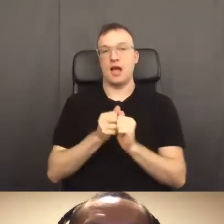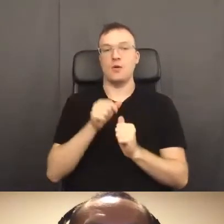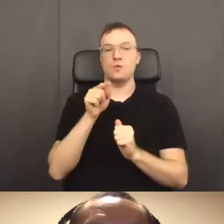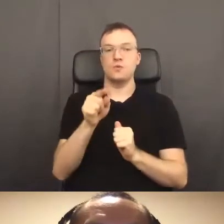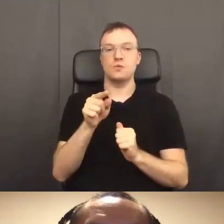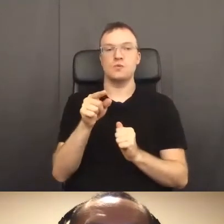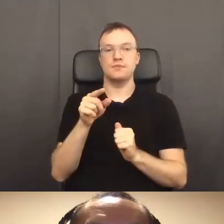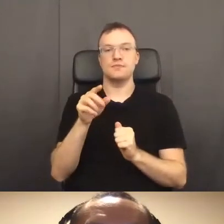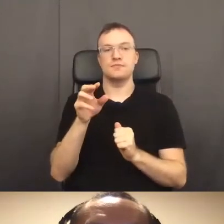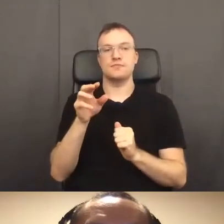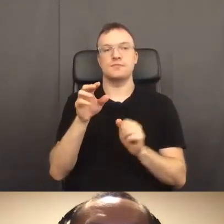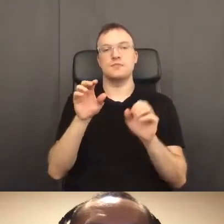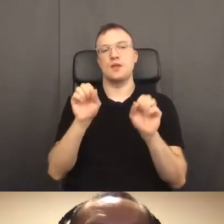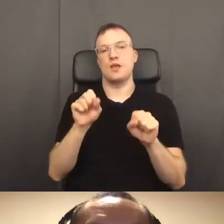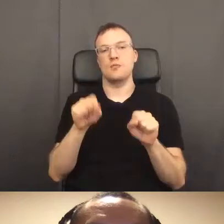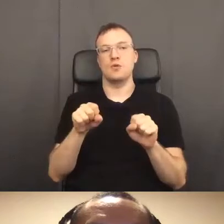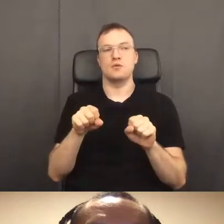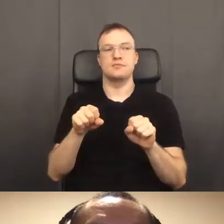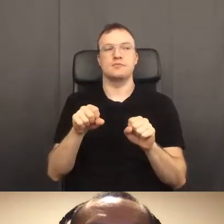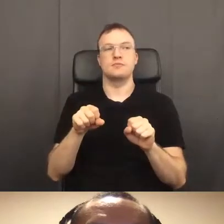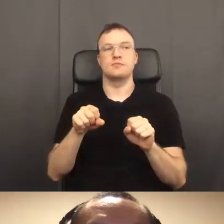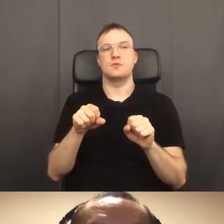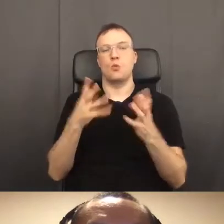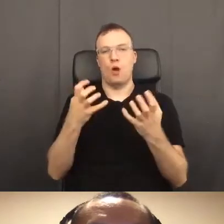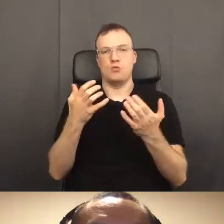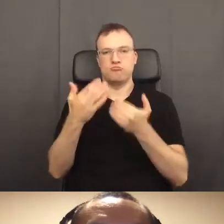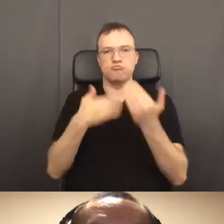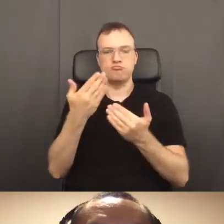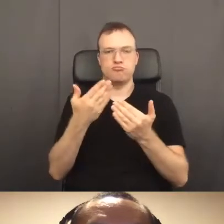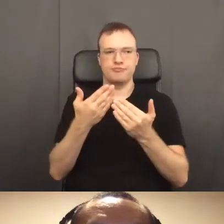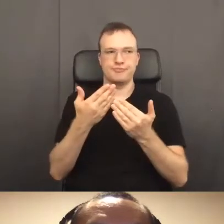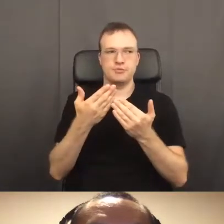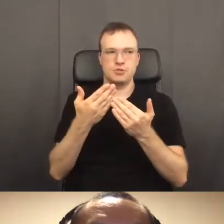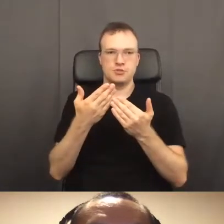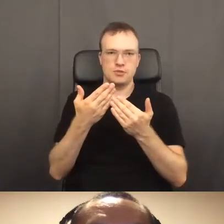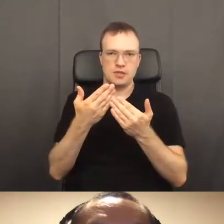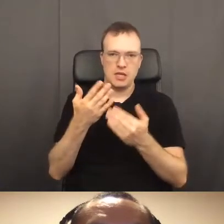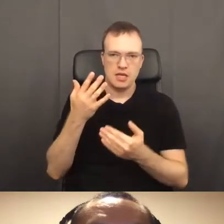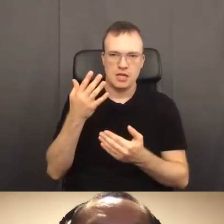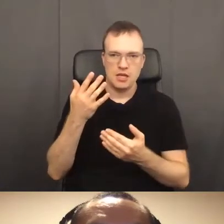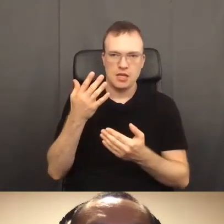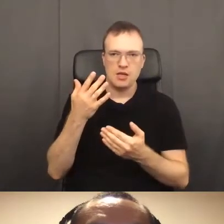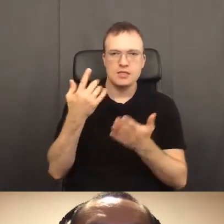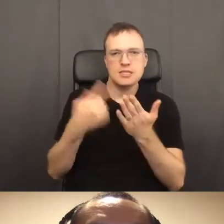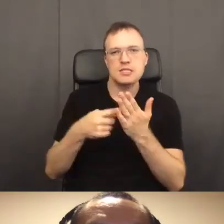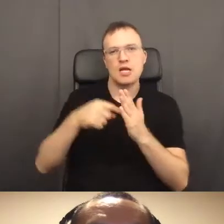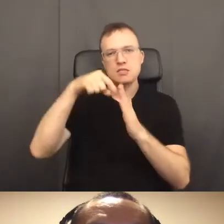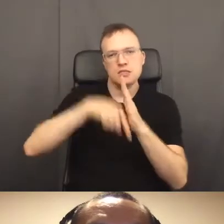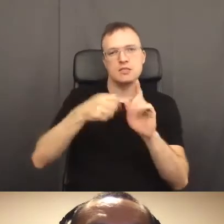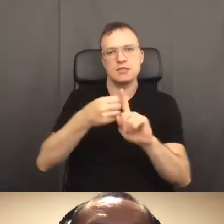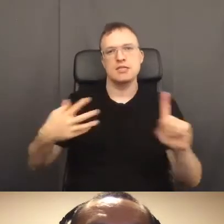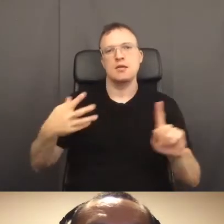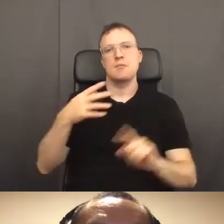were able, one, to get through some of the psychosis that Iwao had, and give